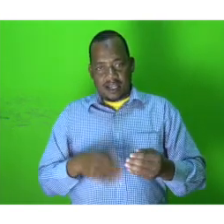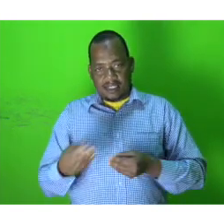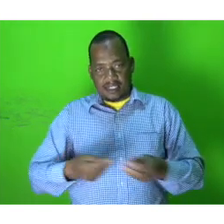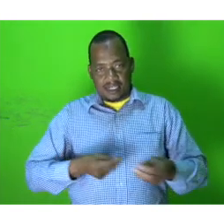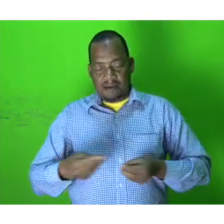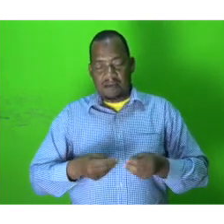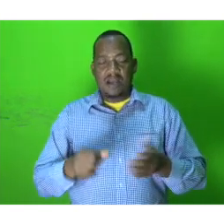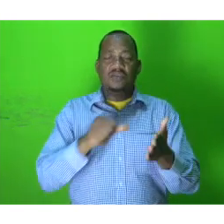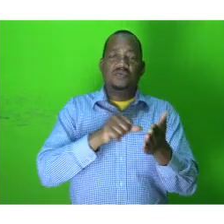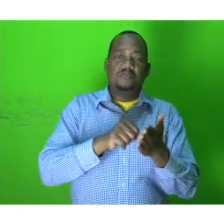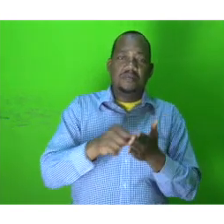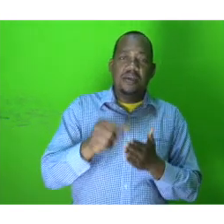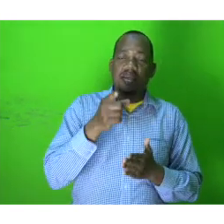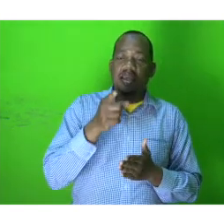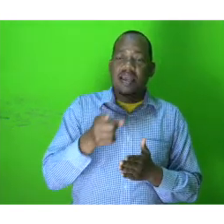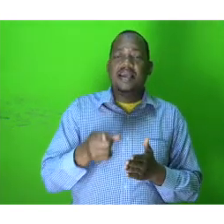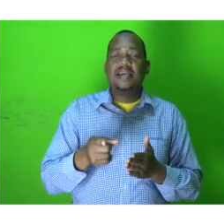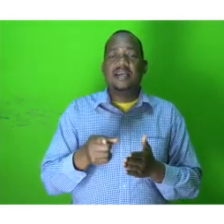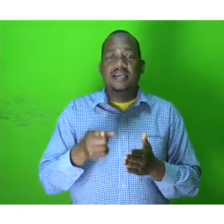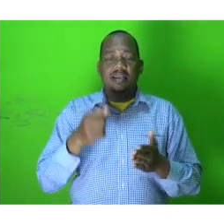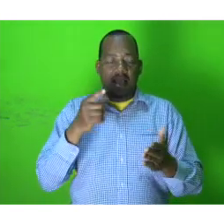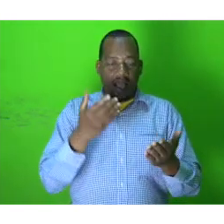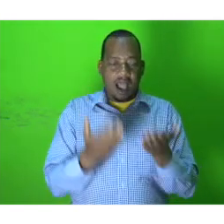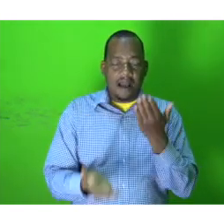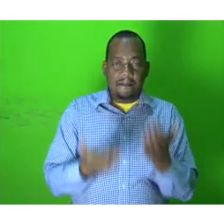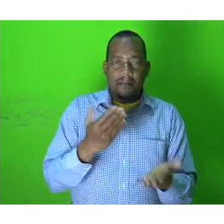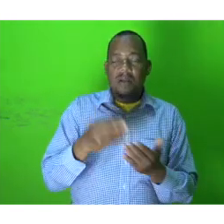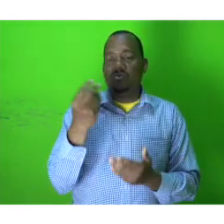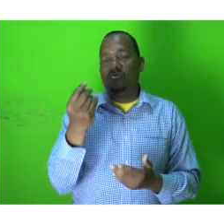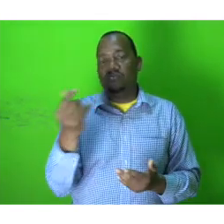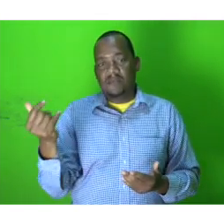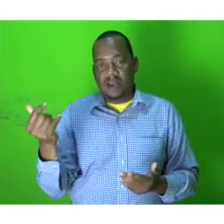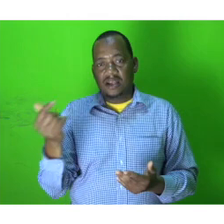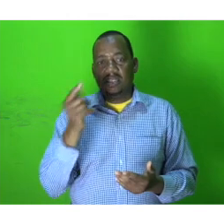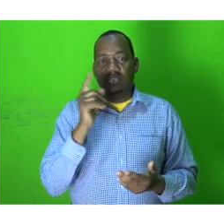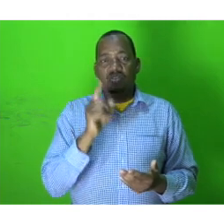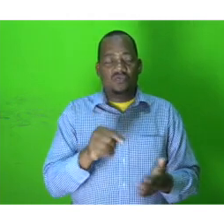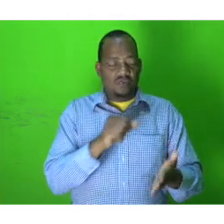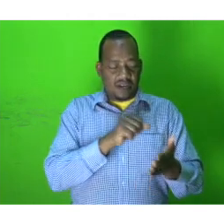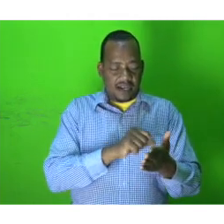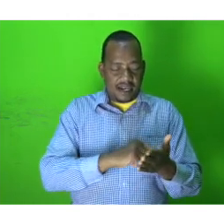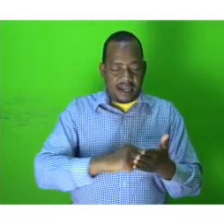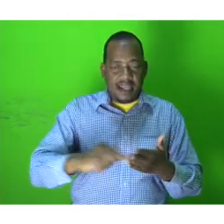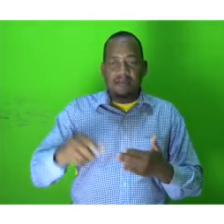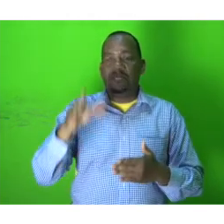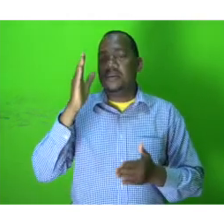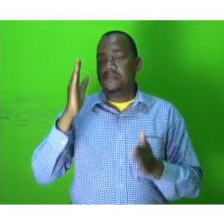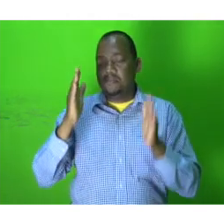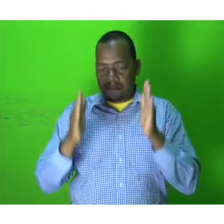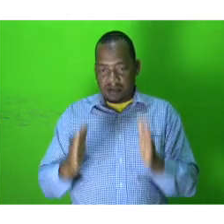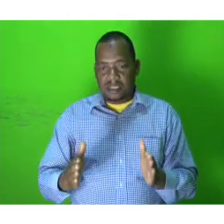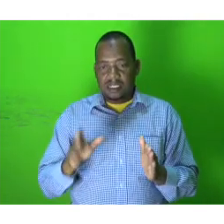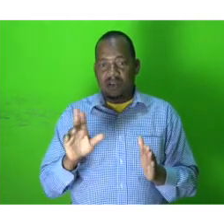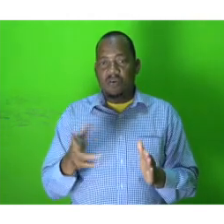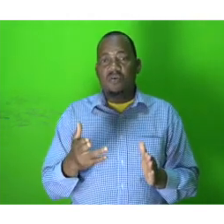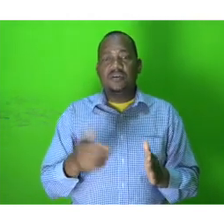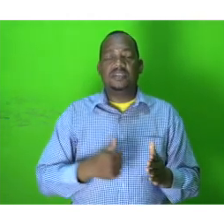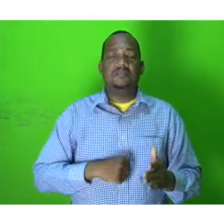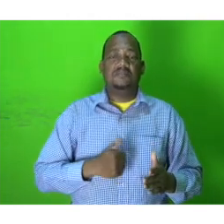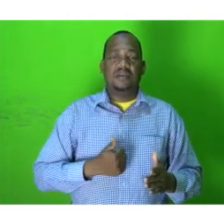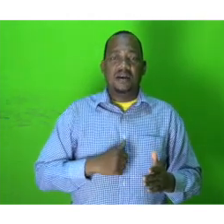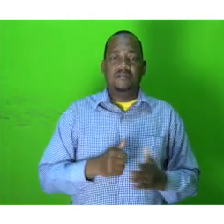bank to pay a specified amount of money to named person on his